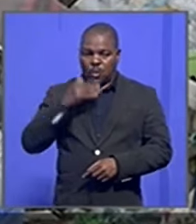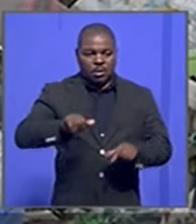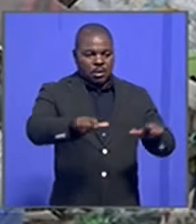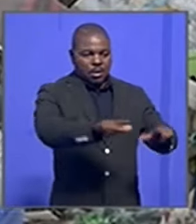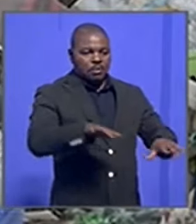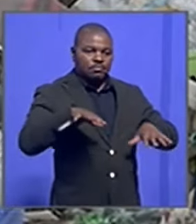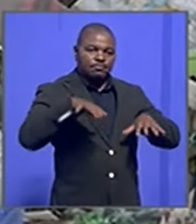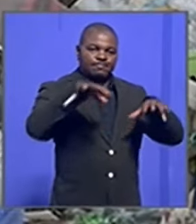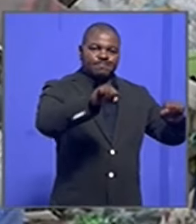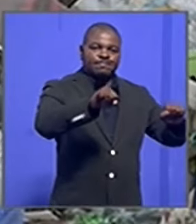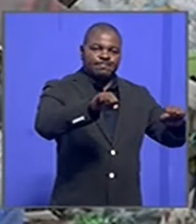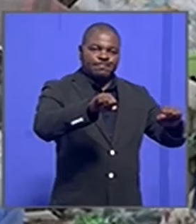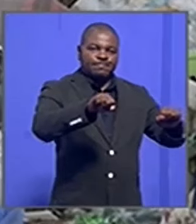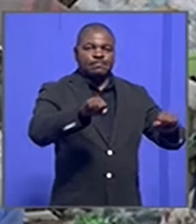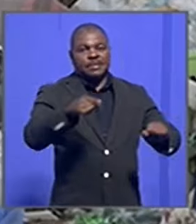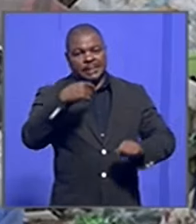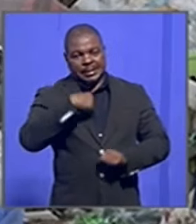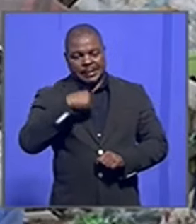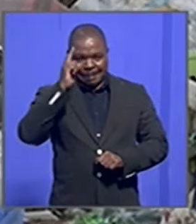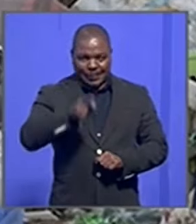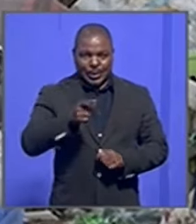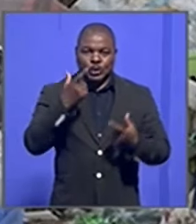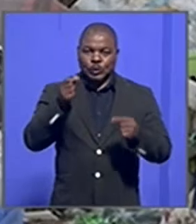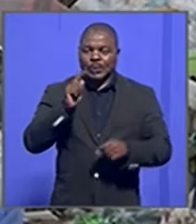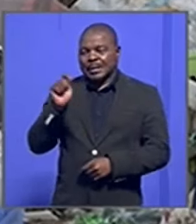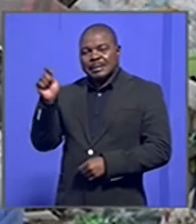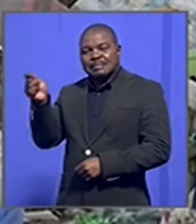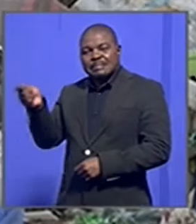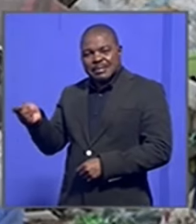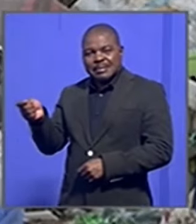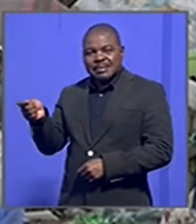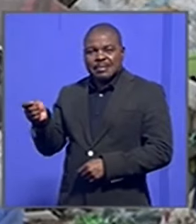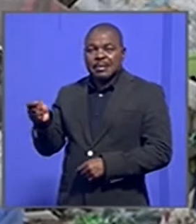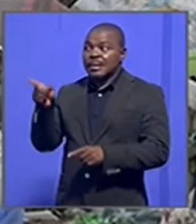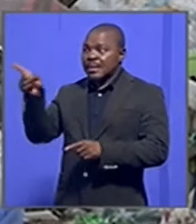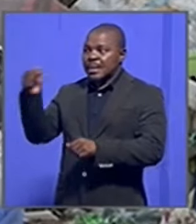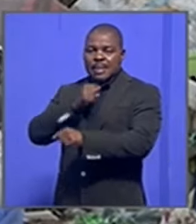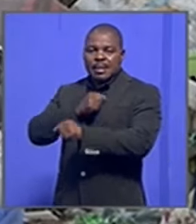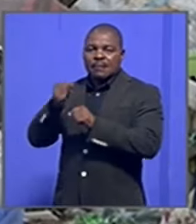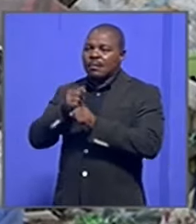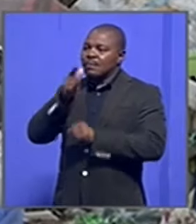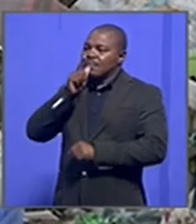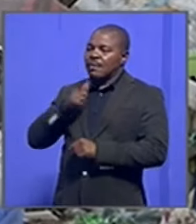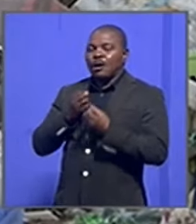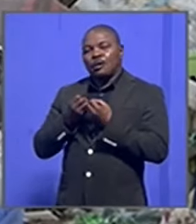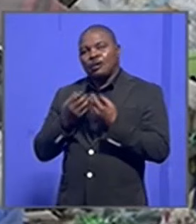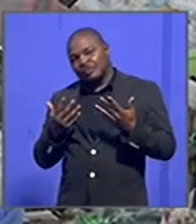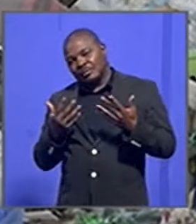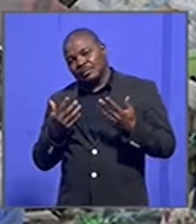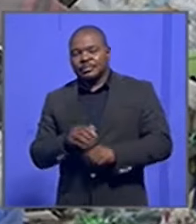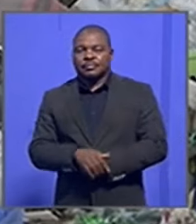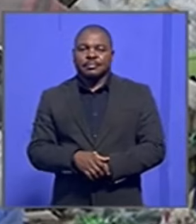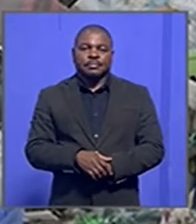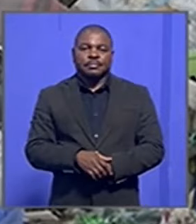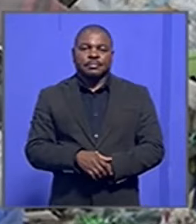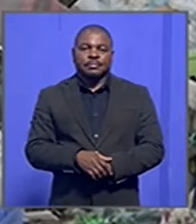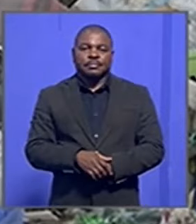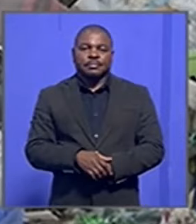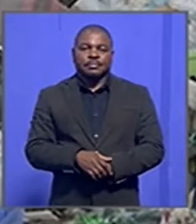landfill so I'm supposed to pay but they never mention the amount of money